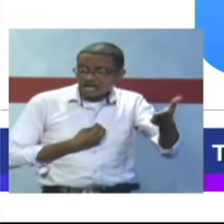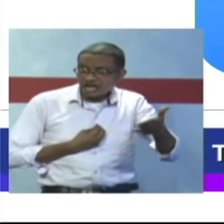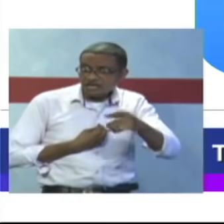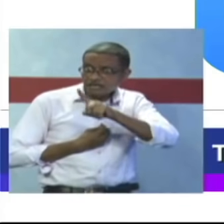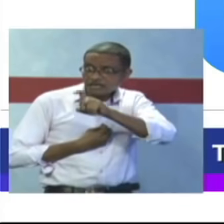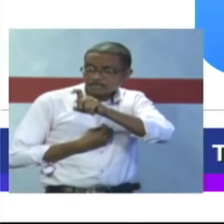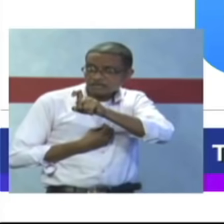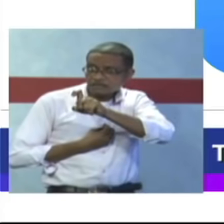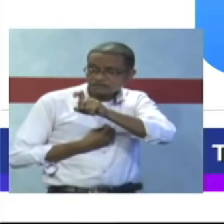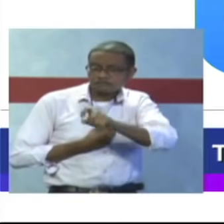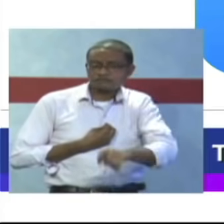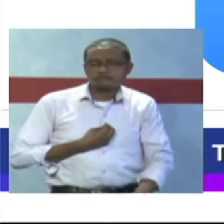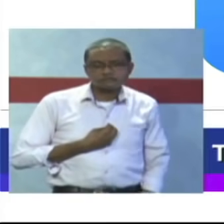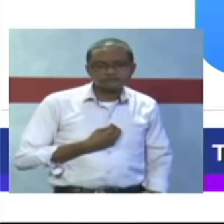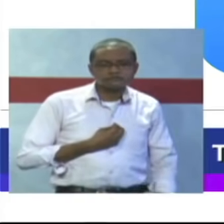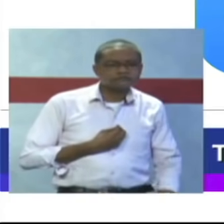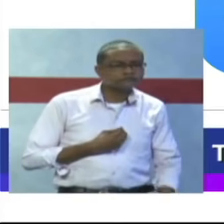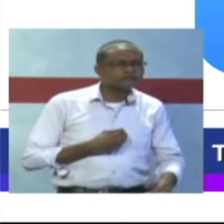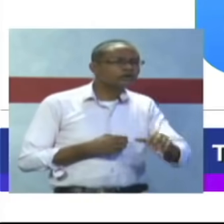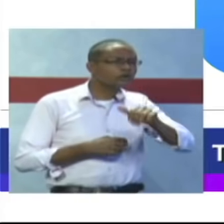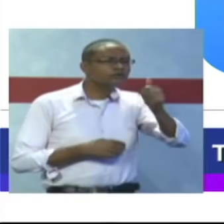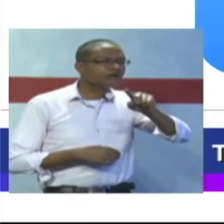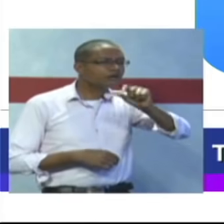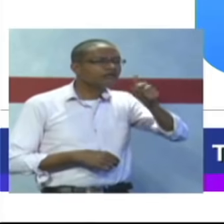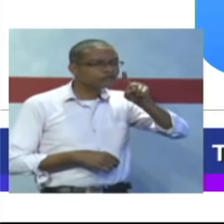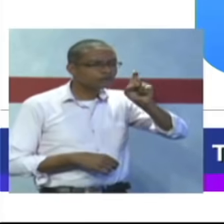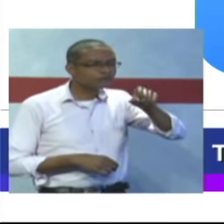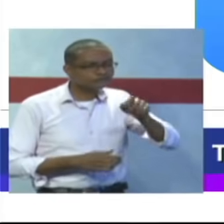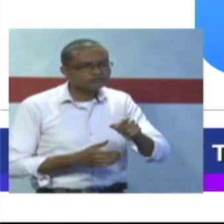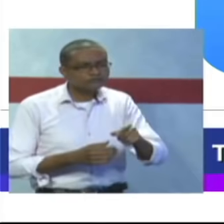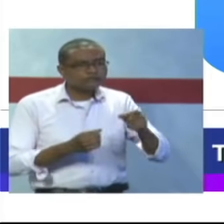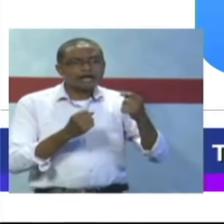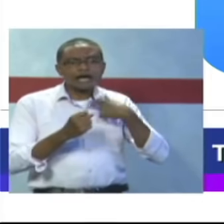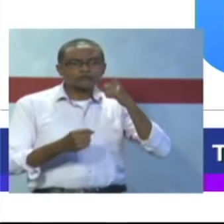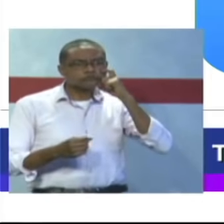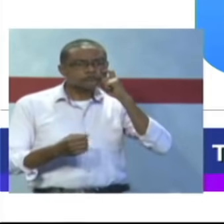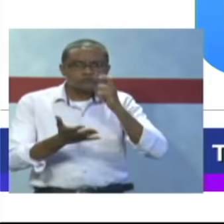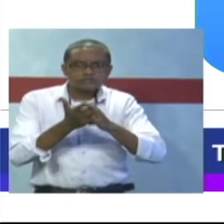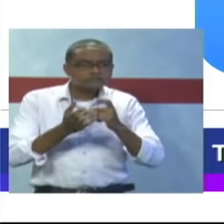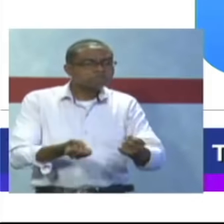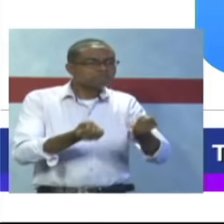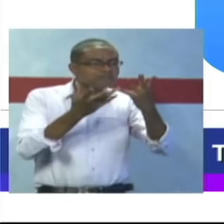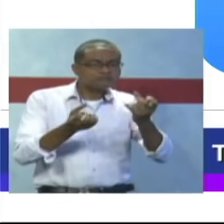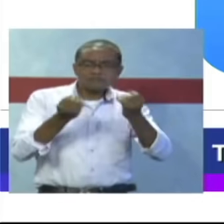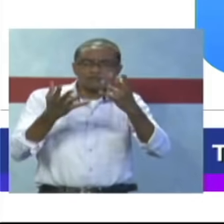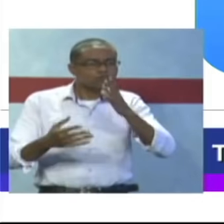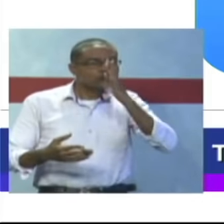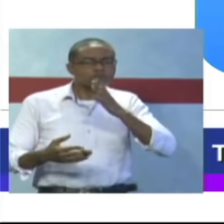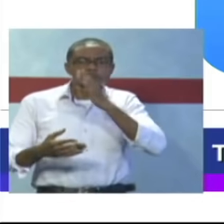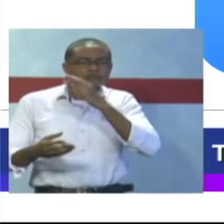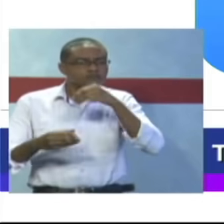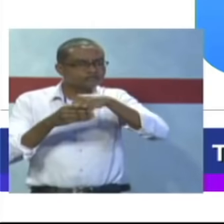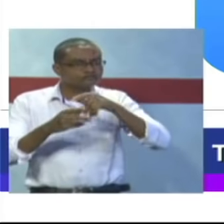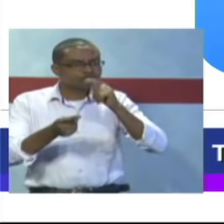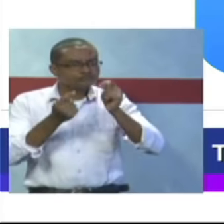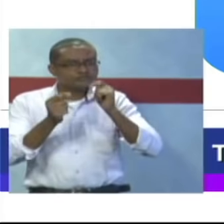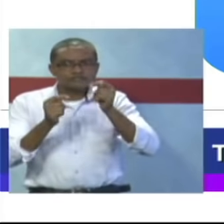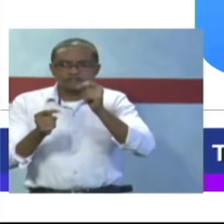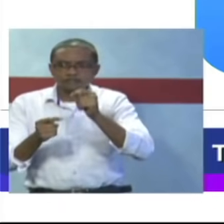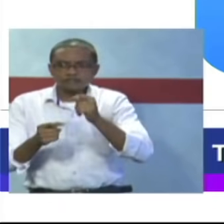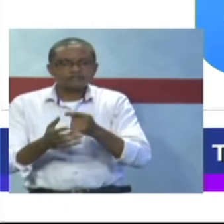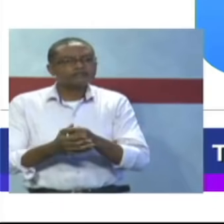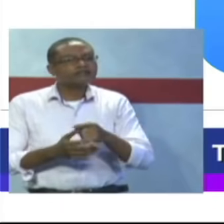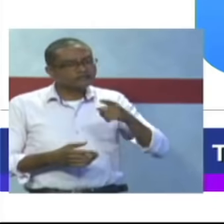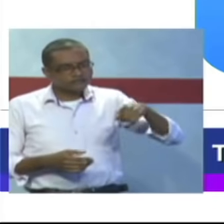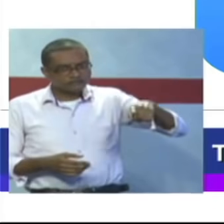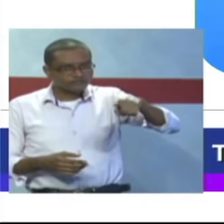Singh. I would have noted that hundreds of women in Trinidad and thousands of women across the globe have